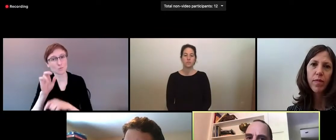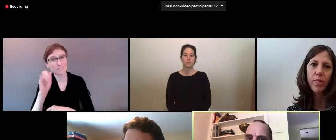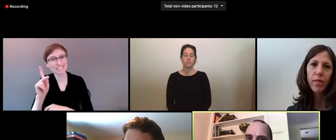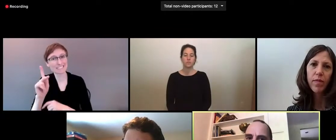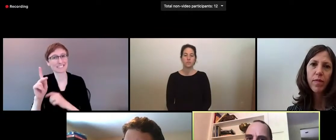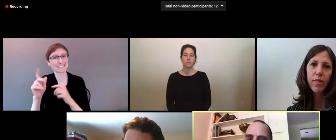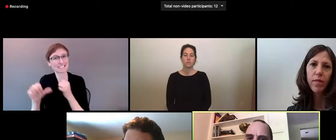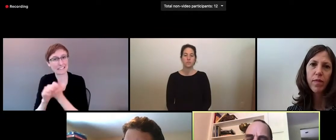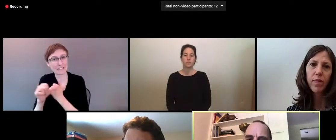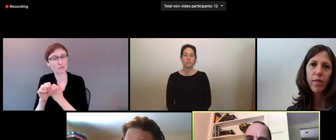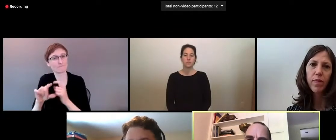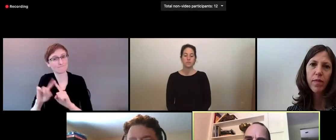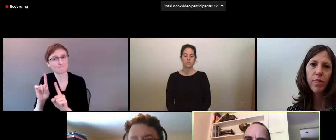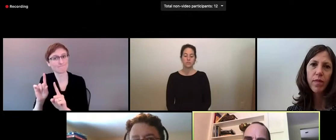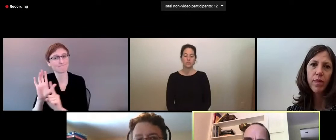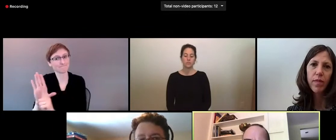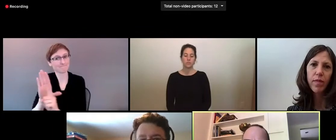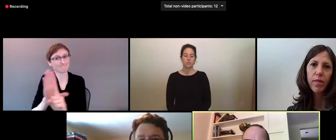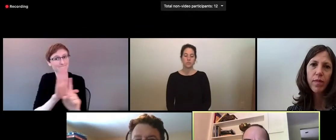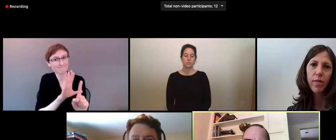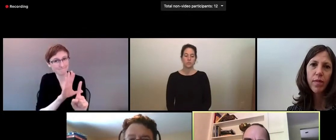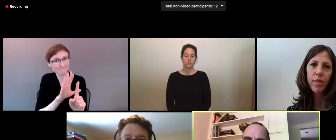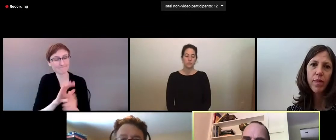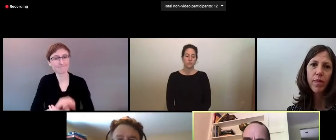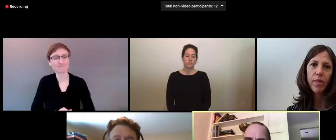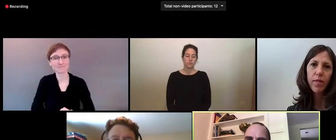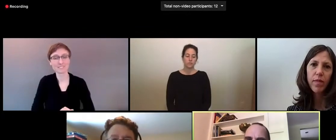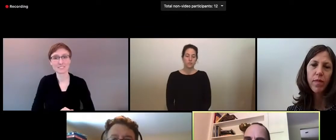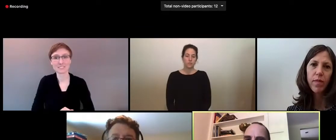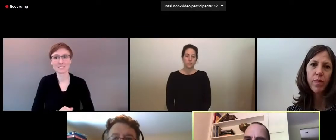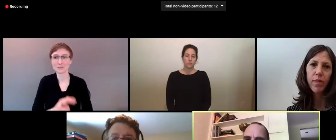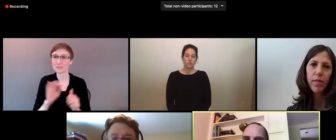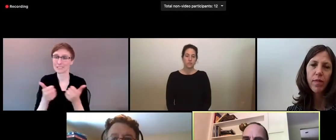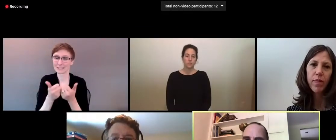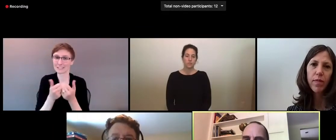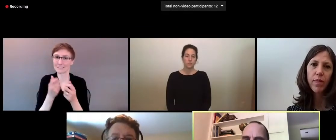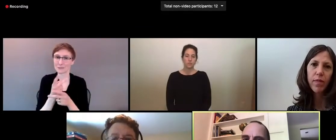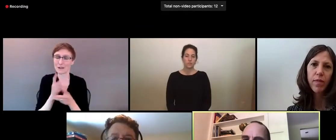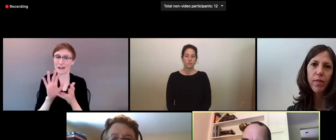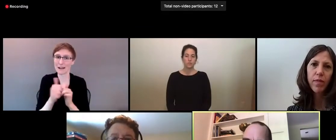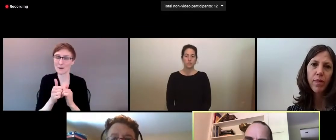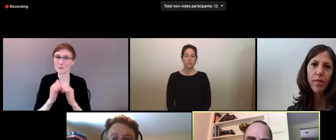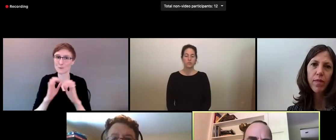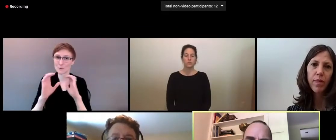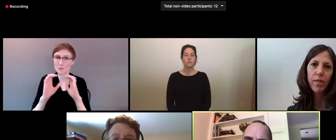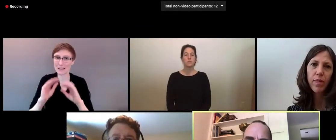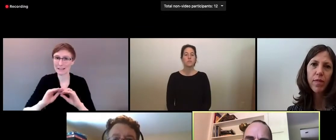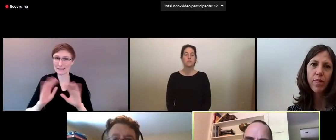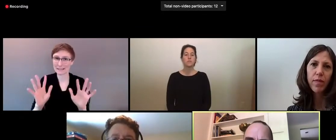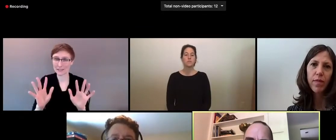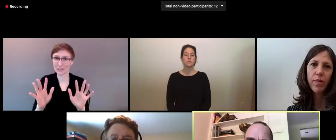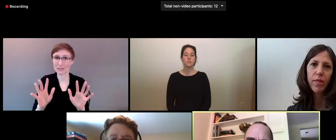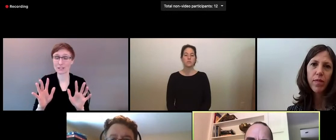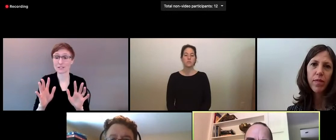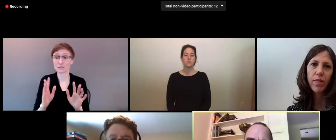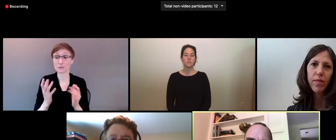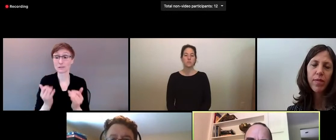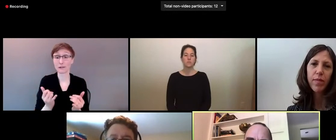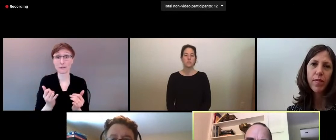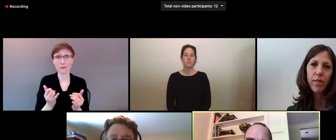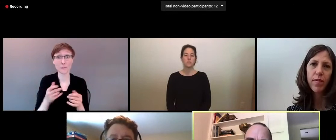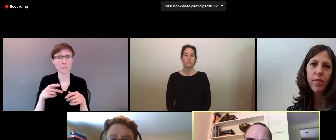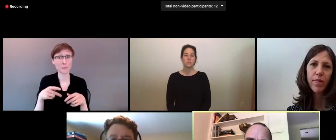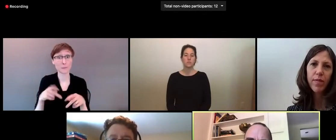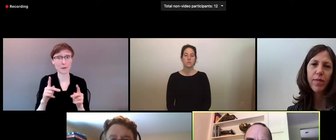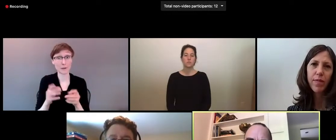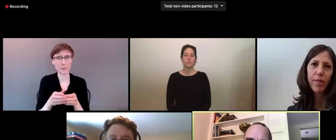communicate clearly how to, you know, maximize that little bit of credit that we've earned,